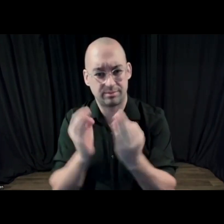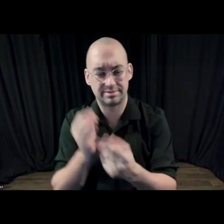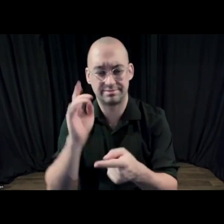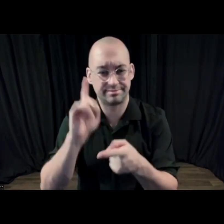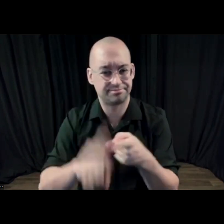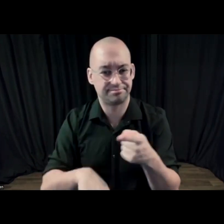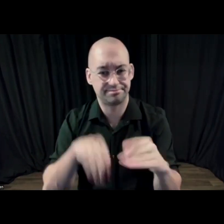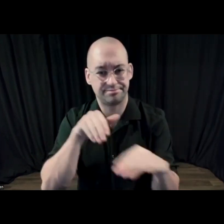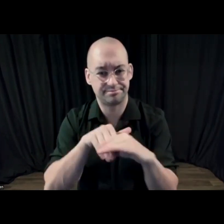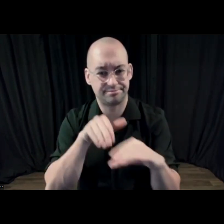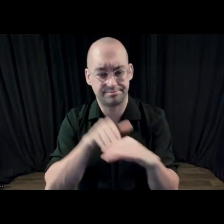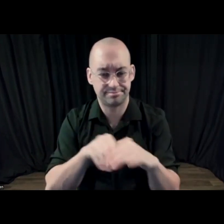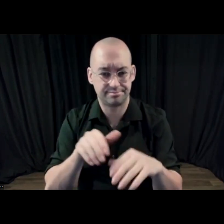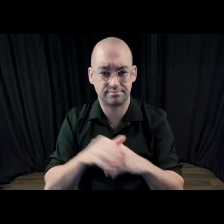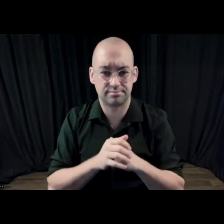access